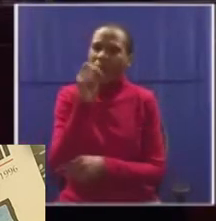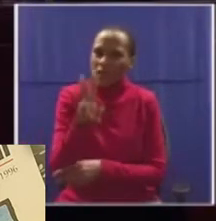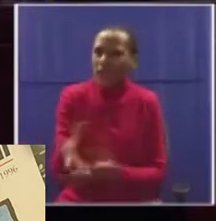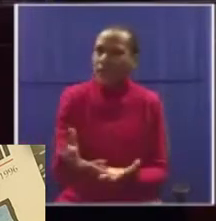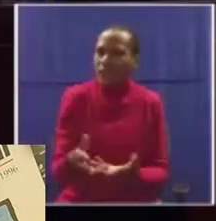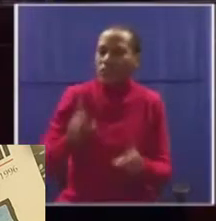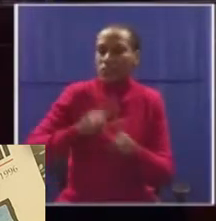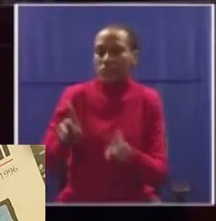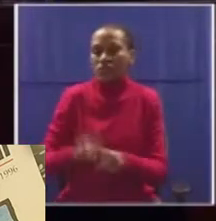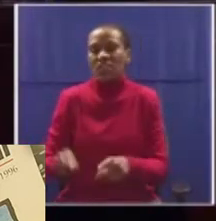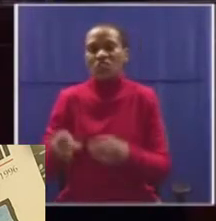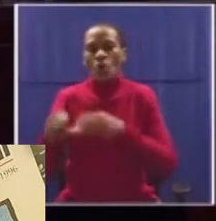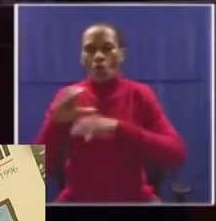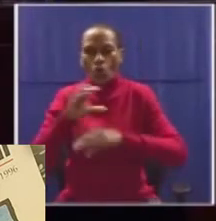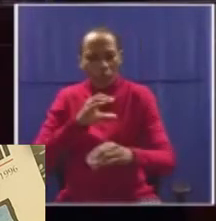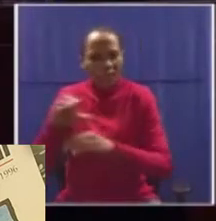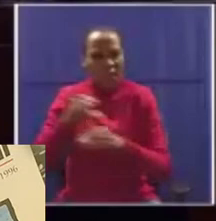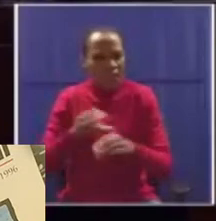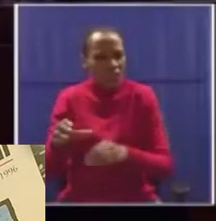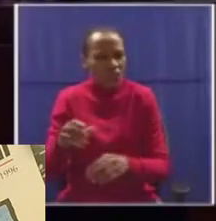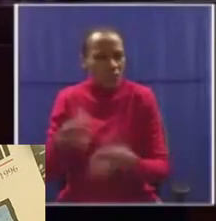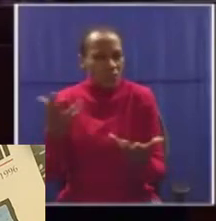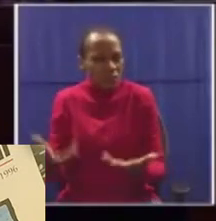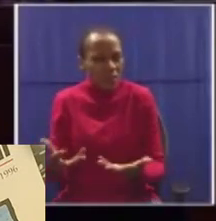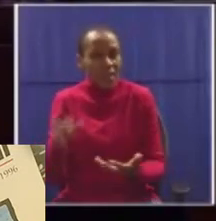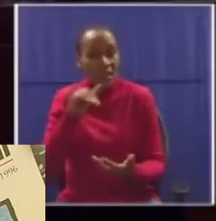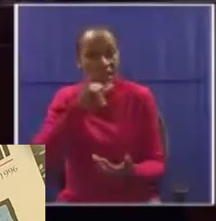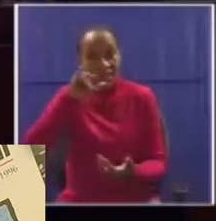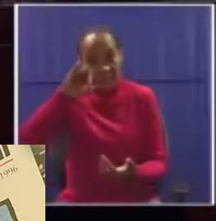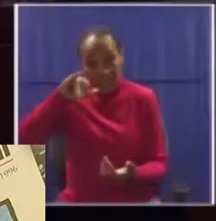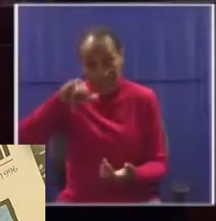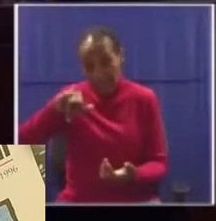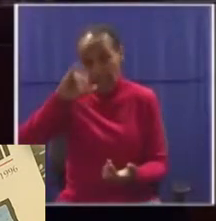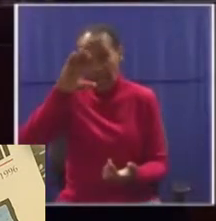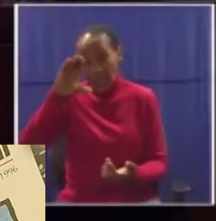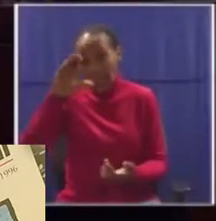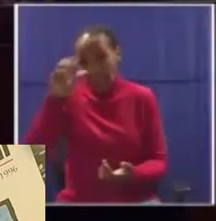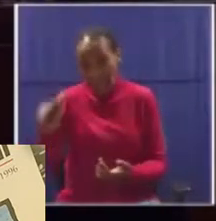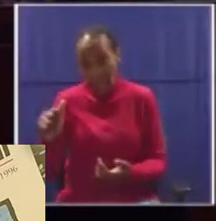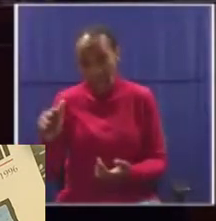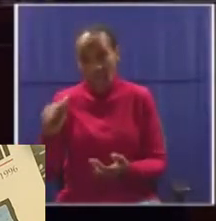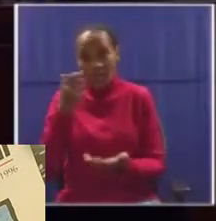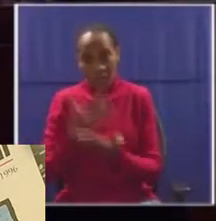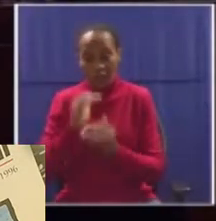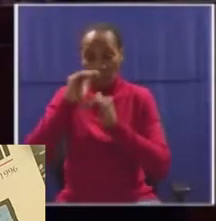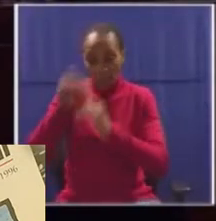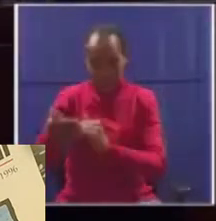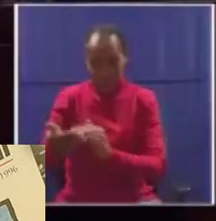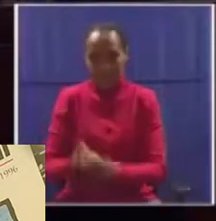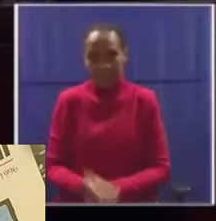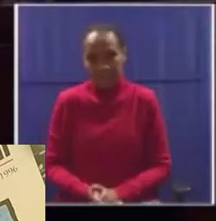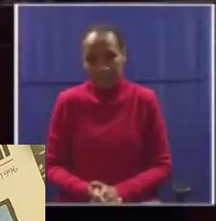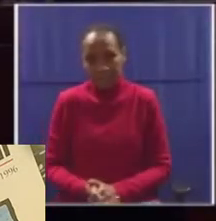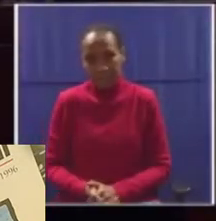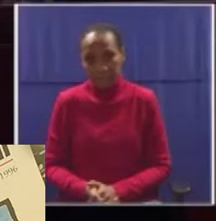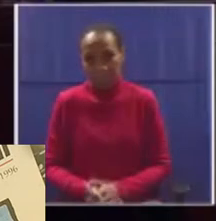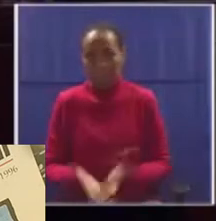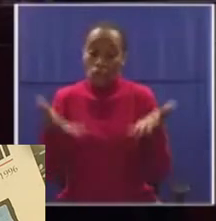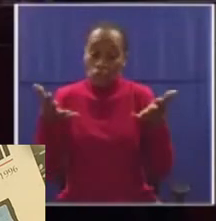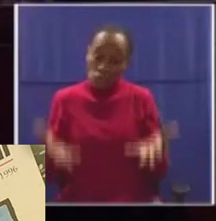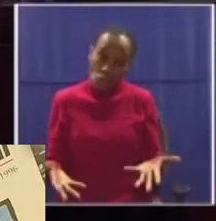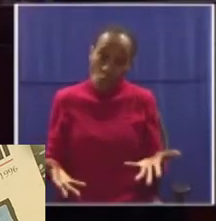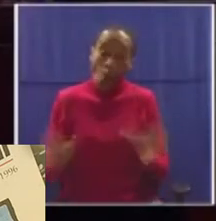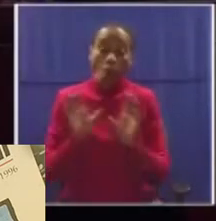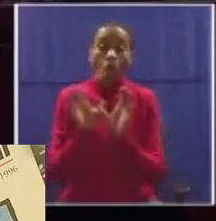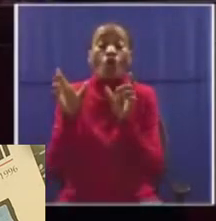covet interception of communication that record payments is highly invasive of privacy in this